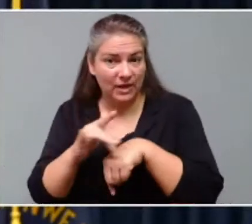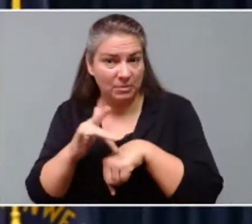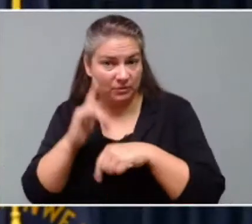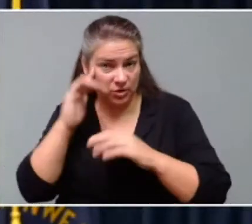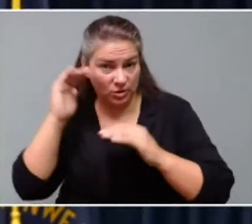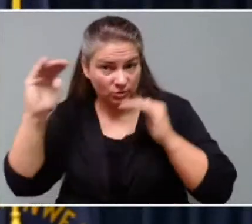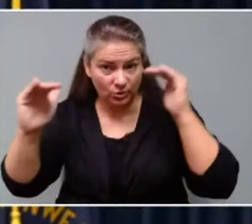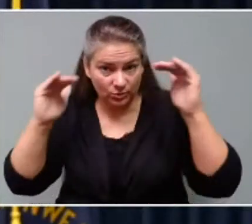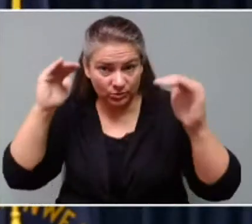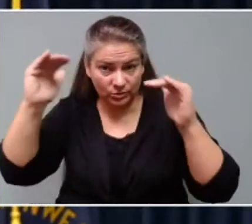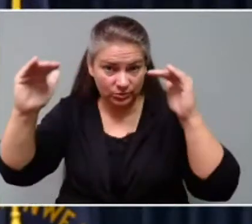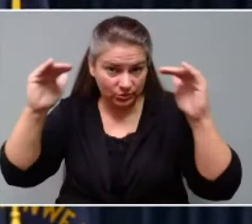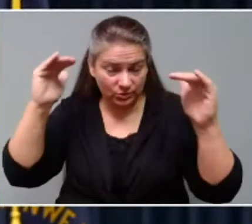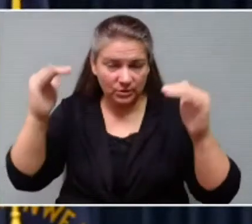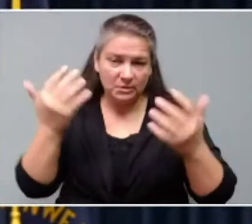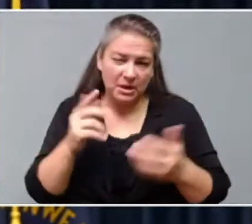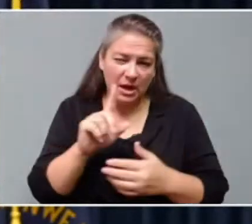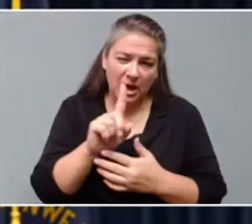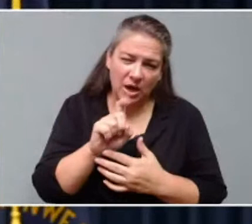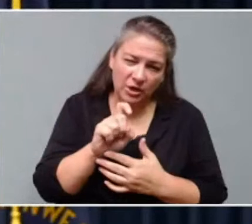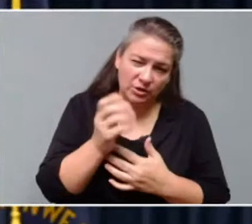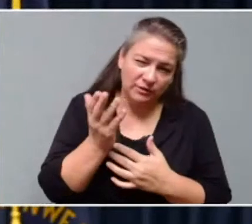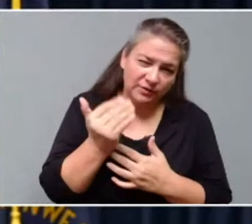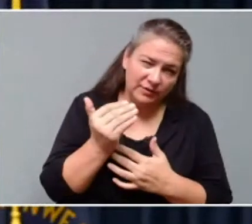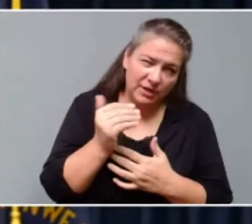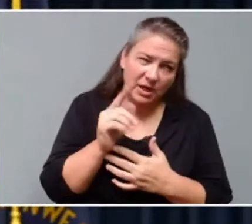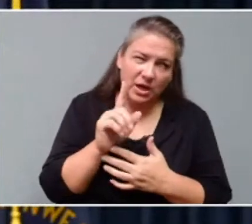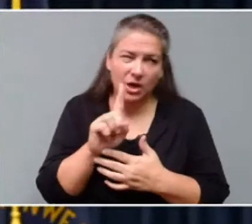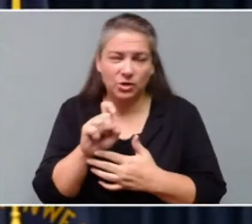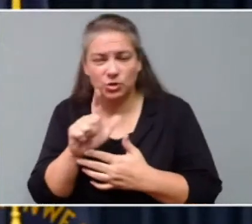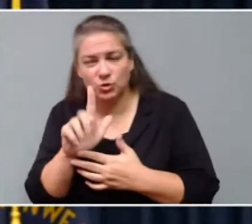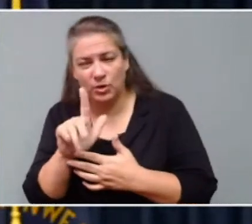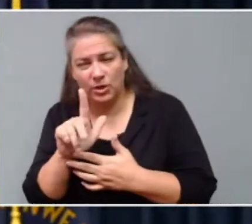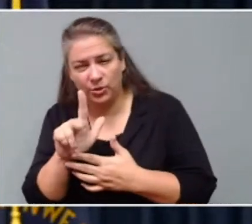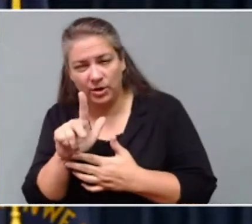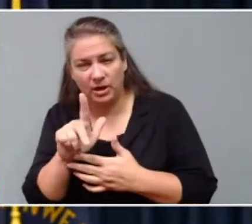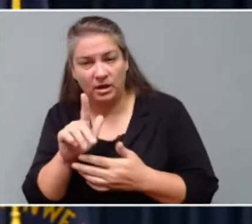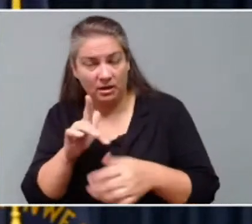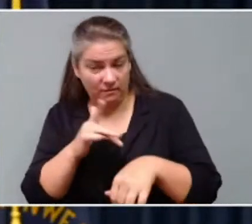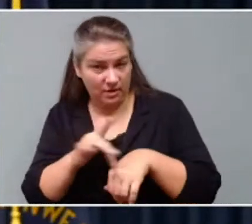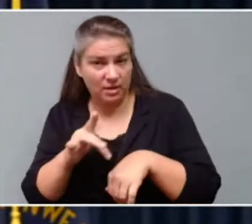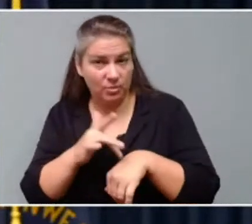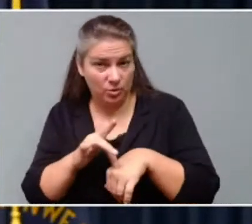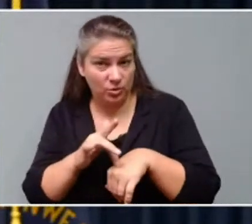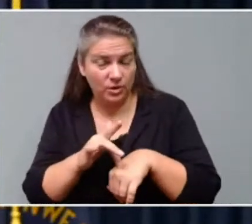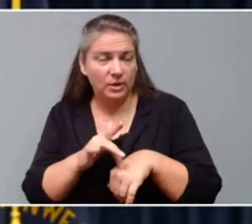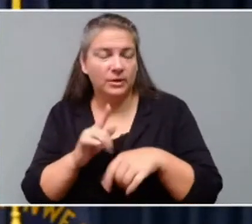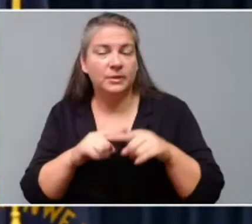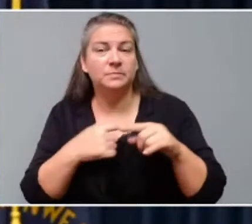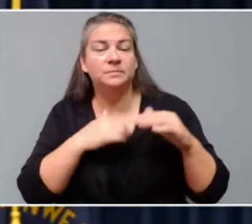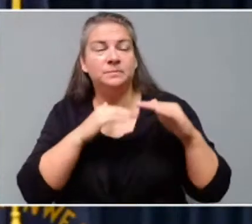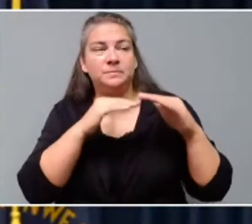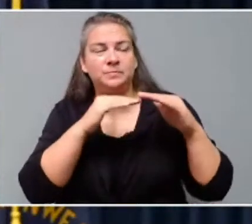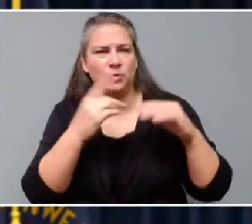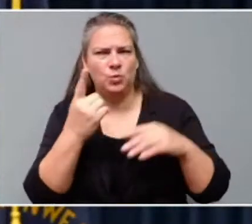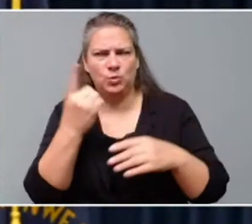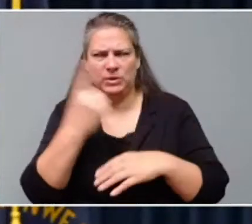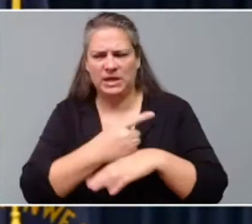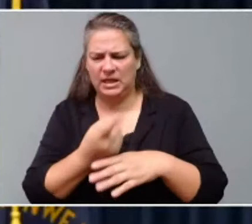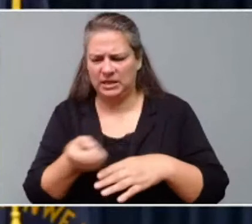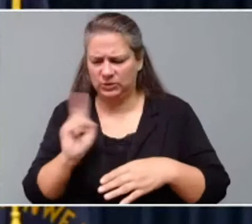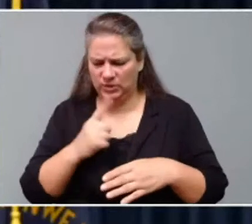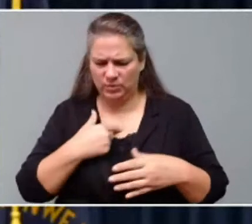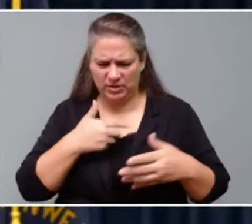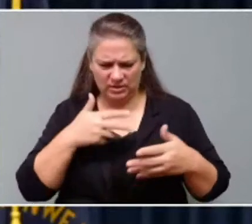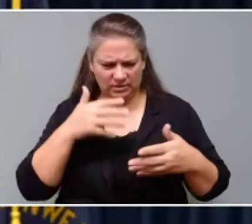anywhere from 115, 123, all the way down. We were under 100 one day last week, which we had never